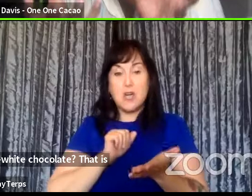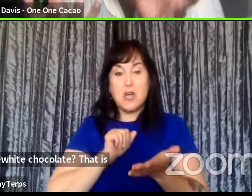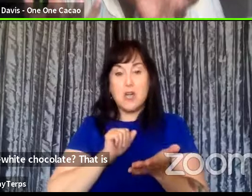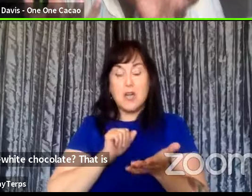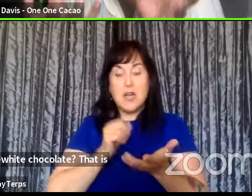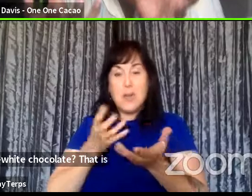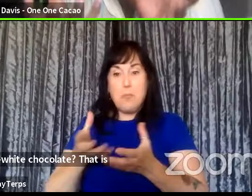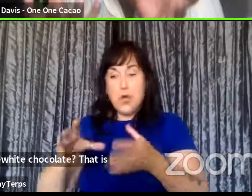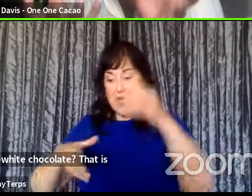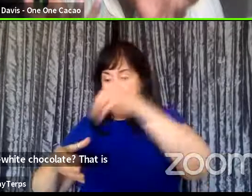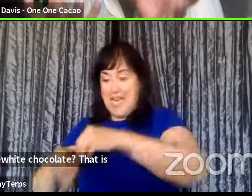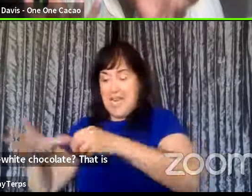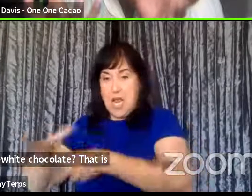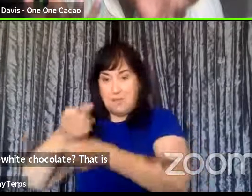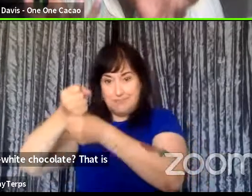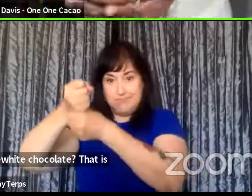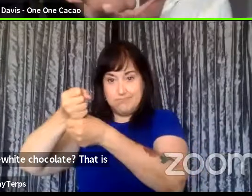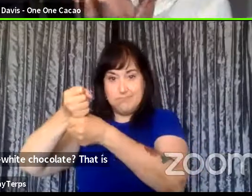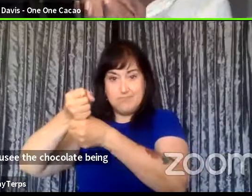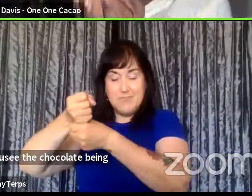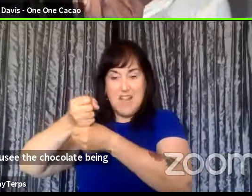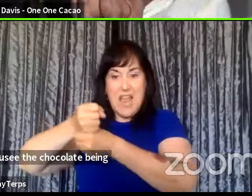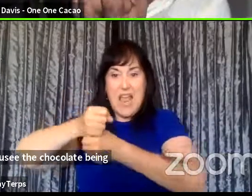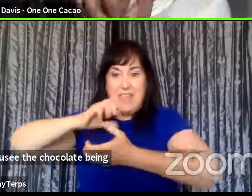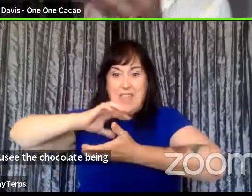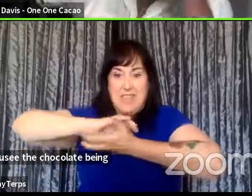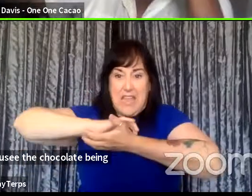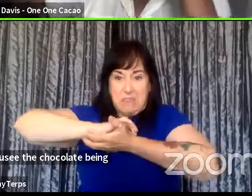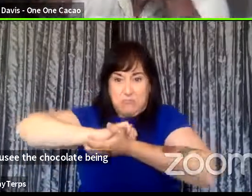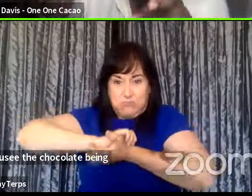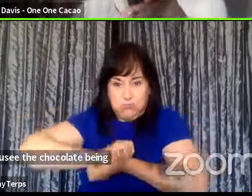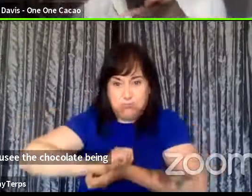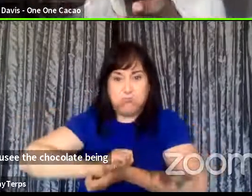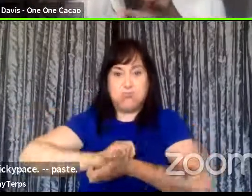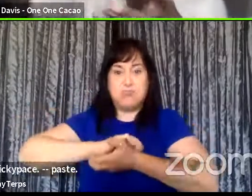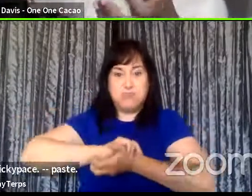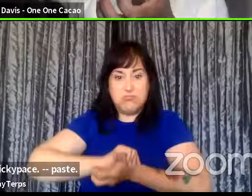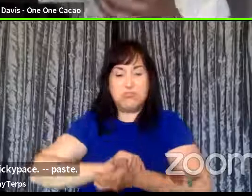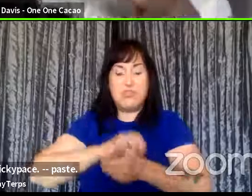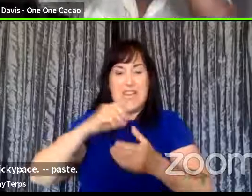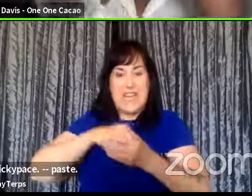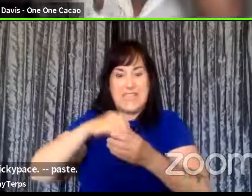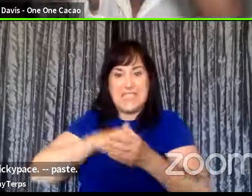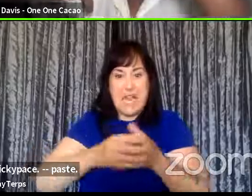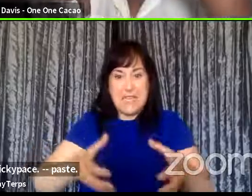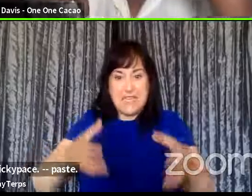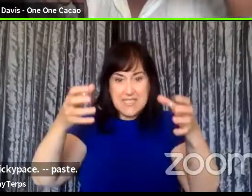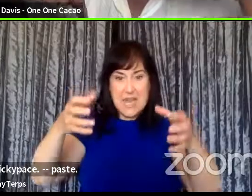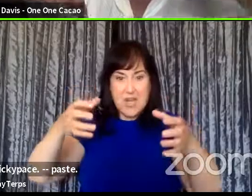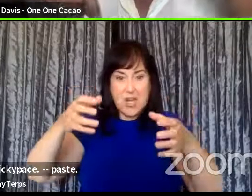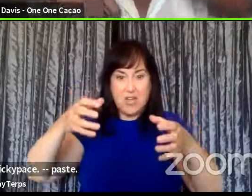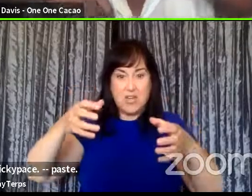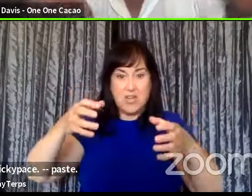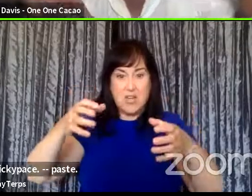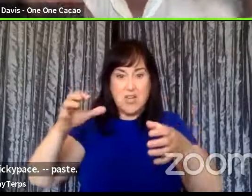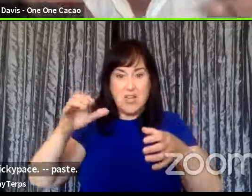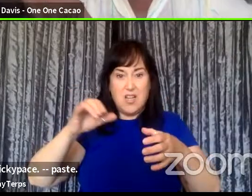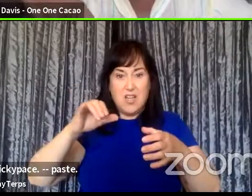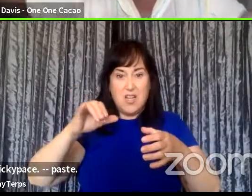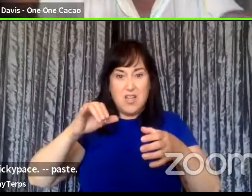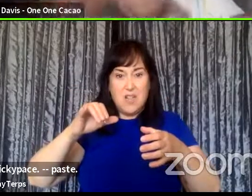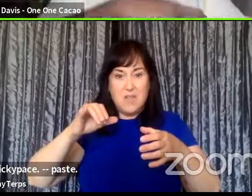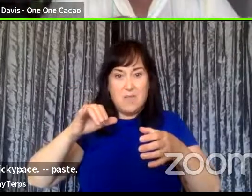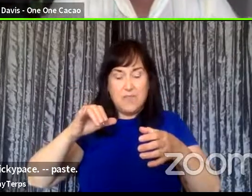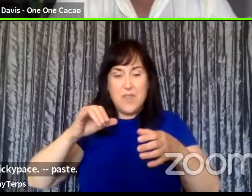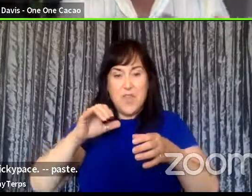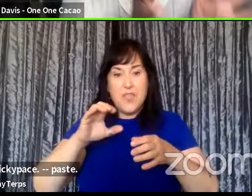bag. And when that's put under pressure, sort of within a container, what happens is there's like a crucible to allow that cocoa butter